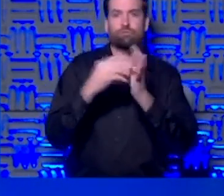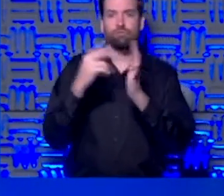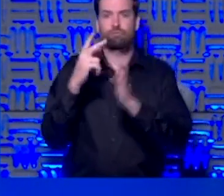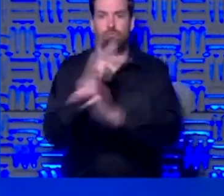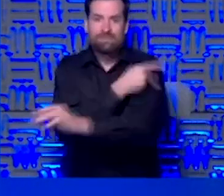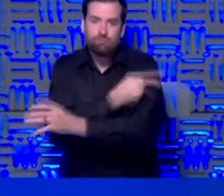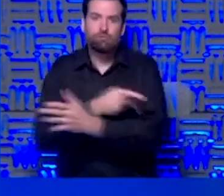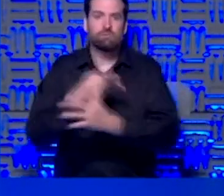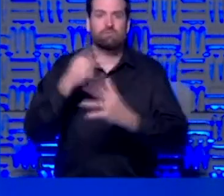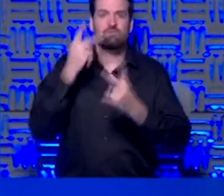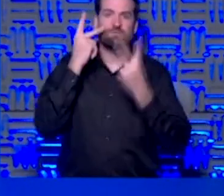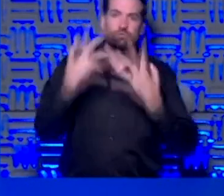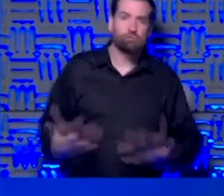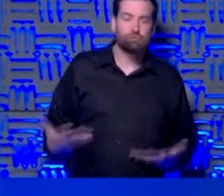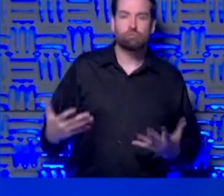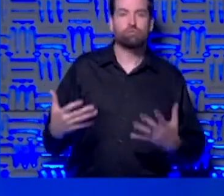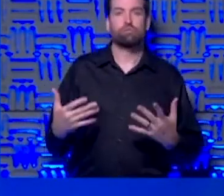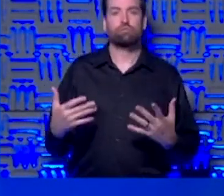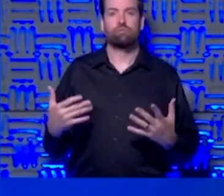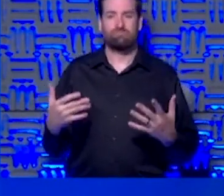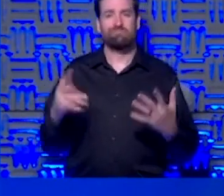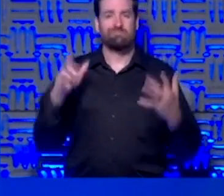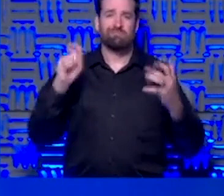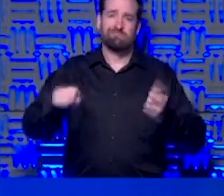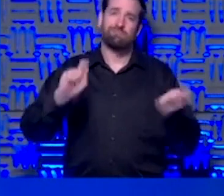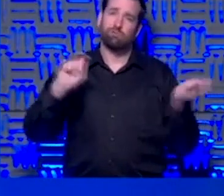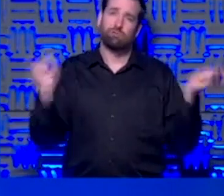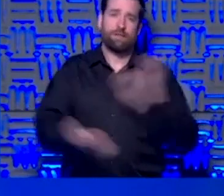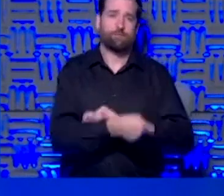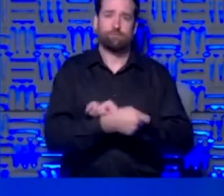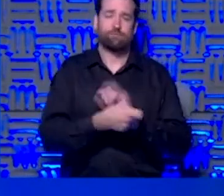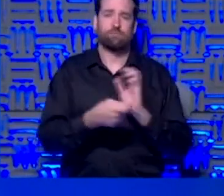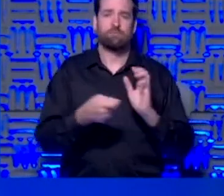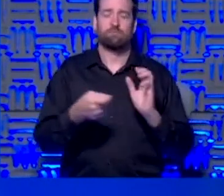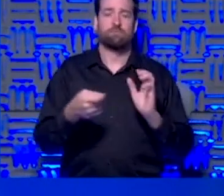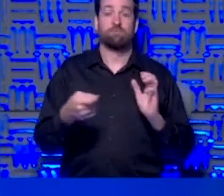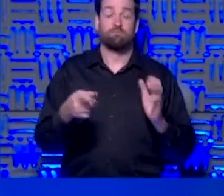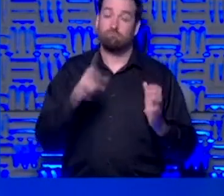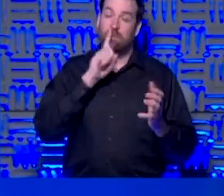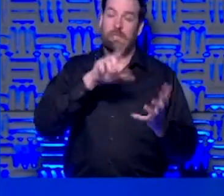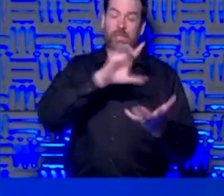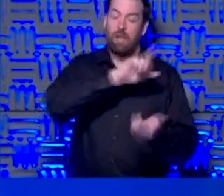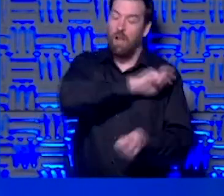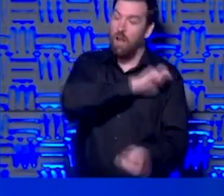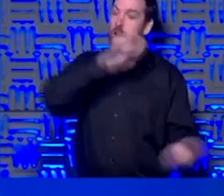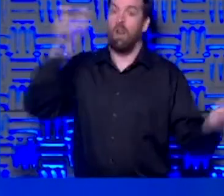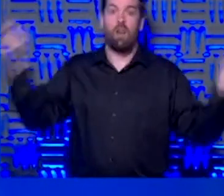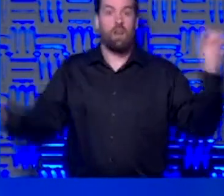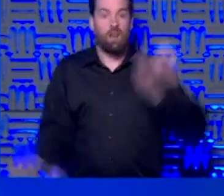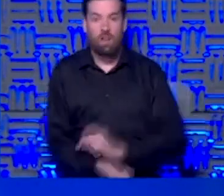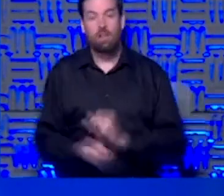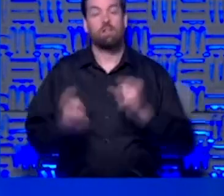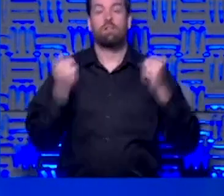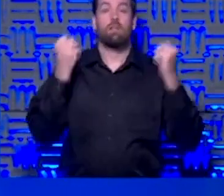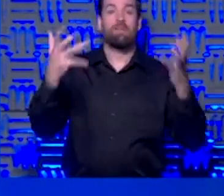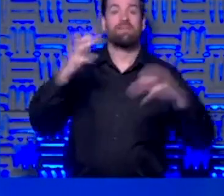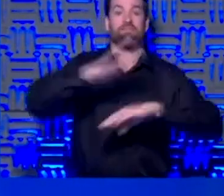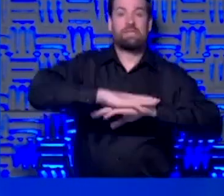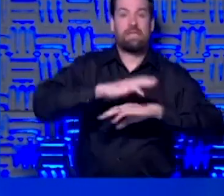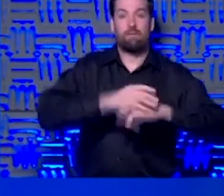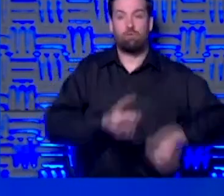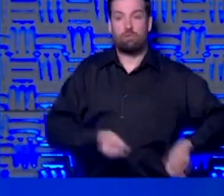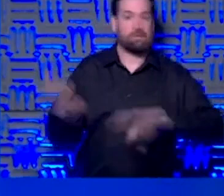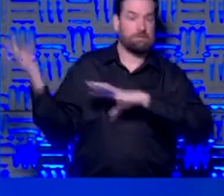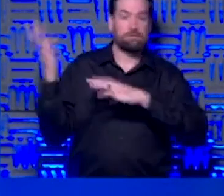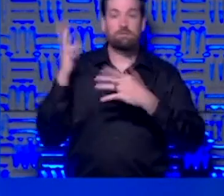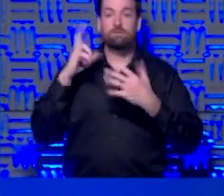and visitors. And we had to change that lunchroom. We had to turn that thing upside down. We took out a whole bunch of the tables and the